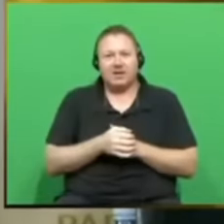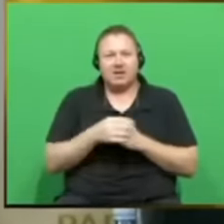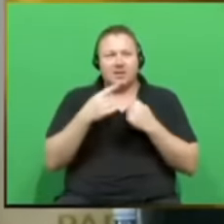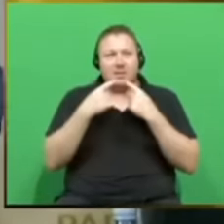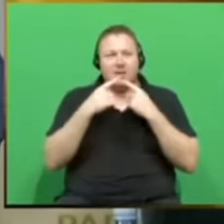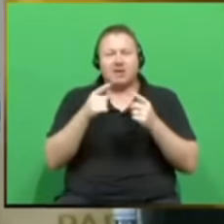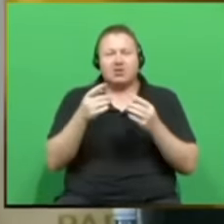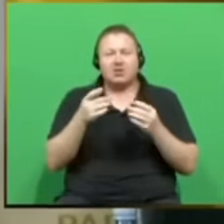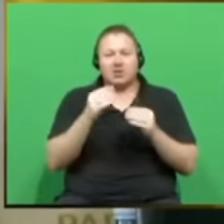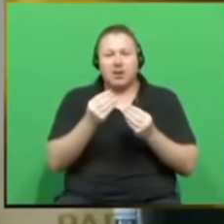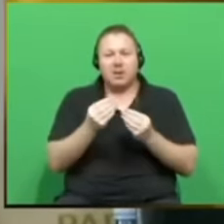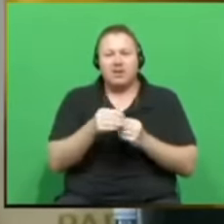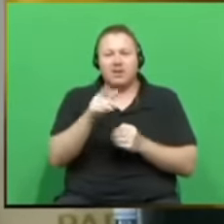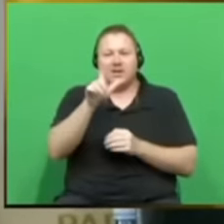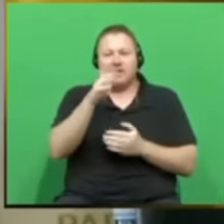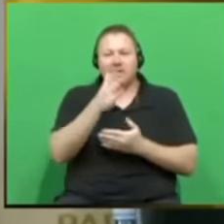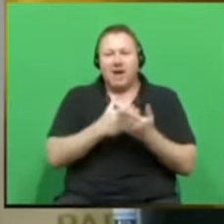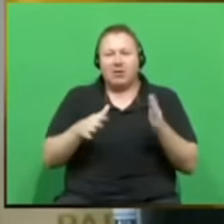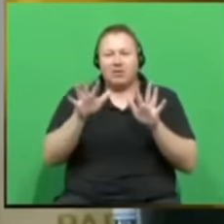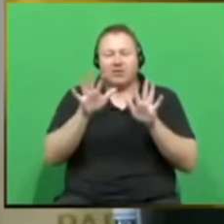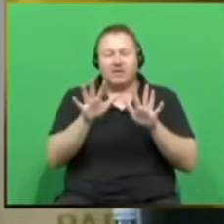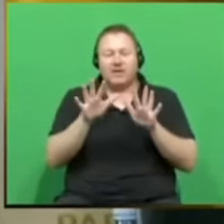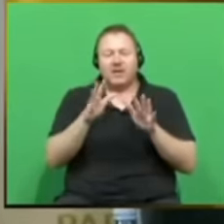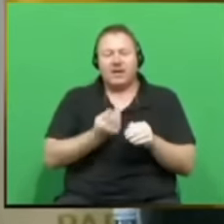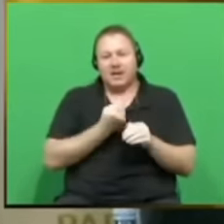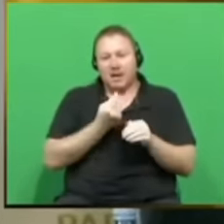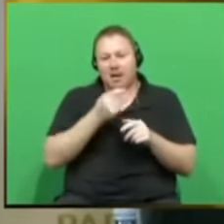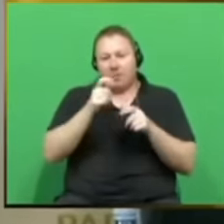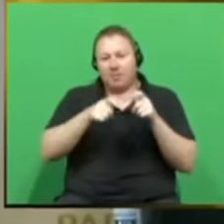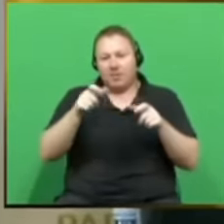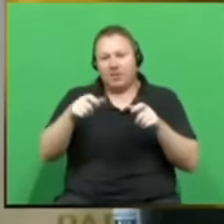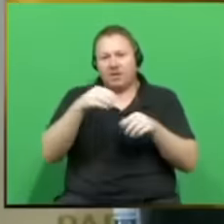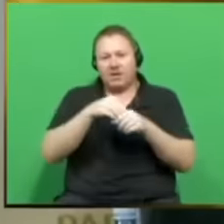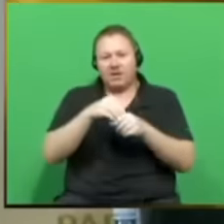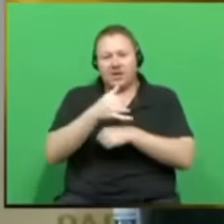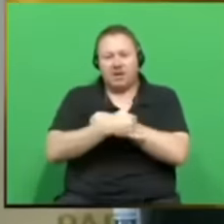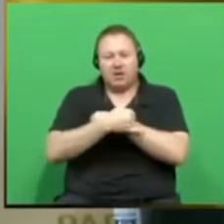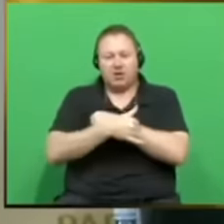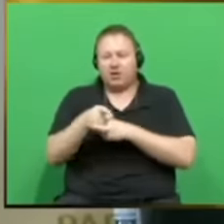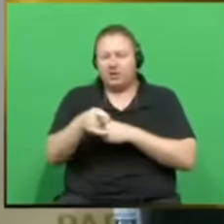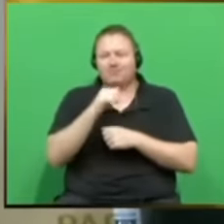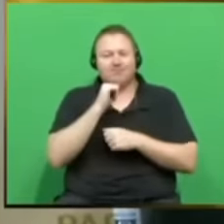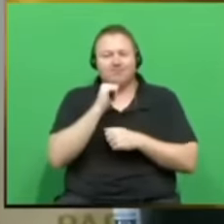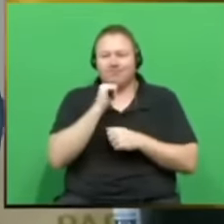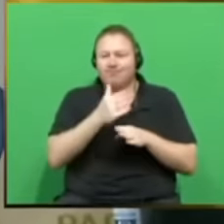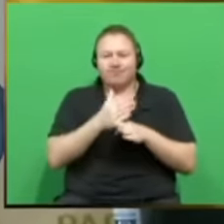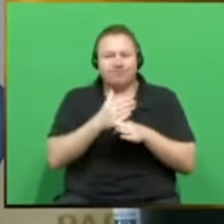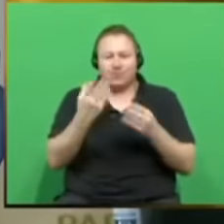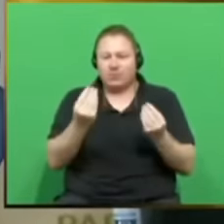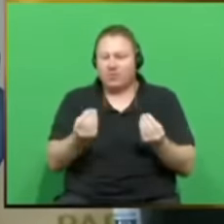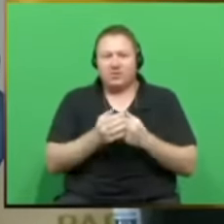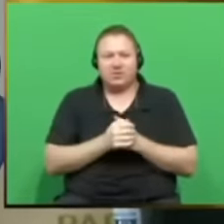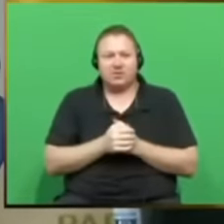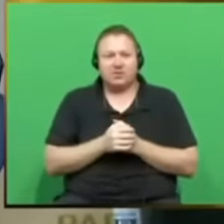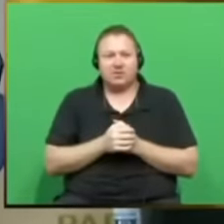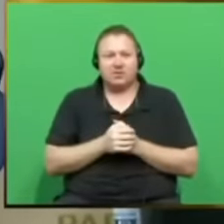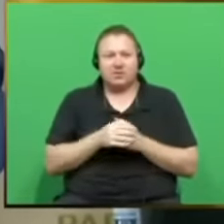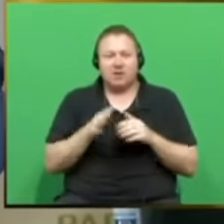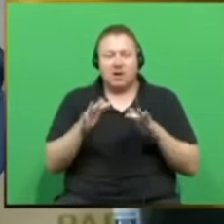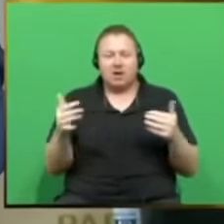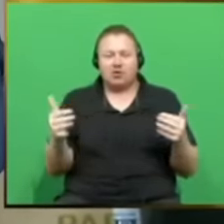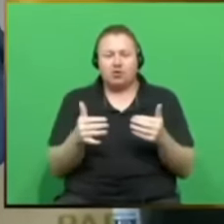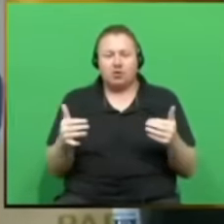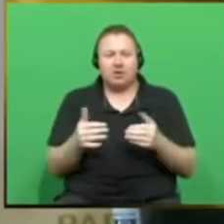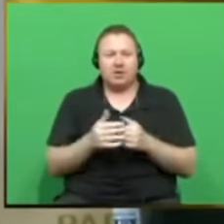7 out of 10 young people in this country don't have a job. How shocking is that?